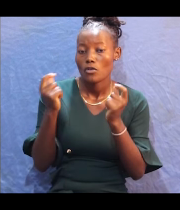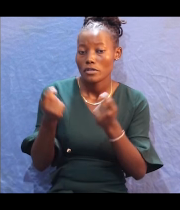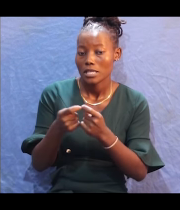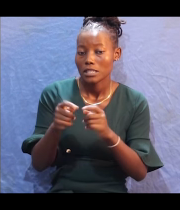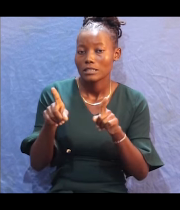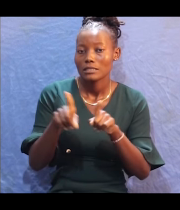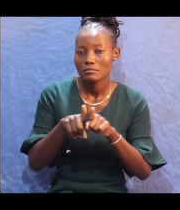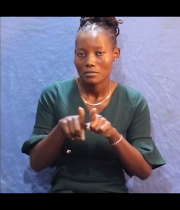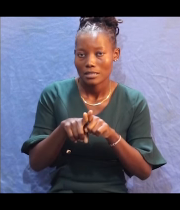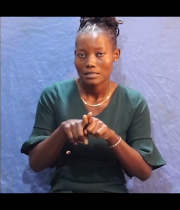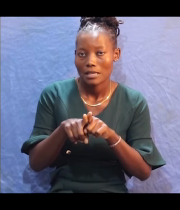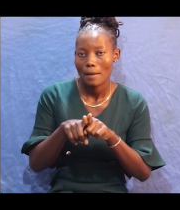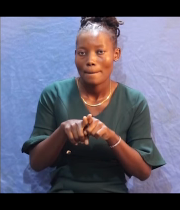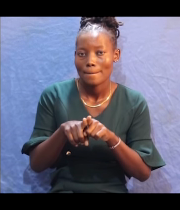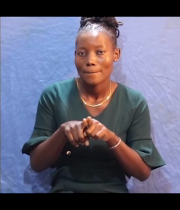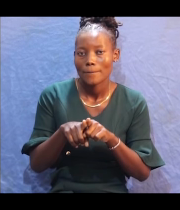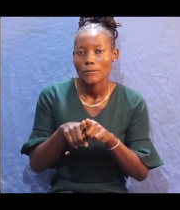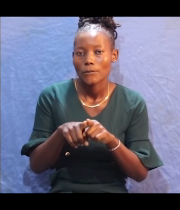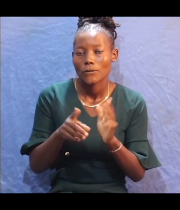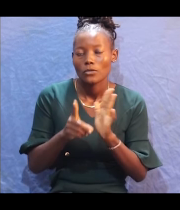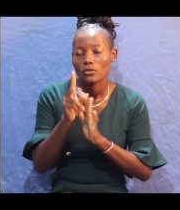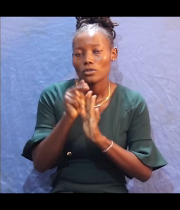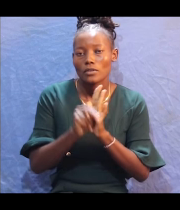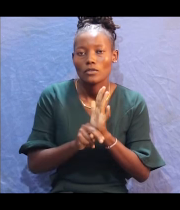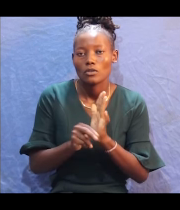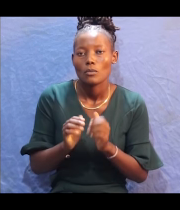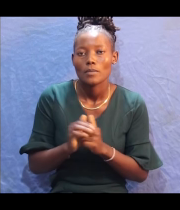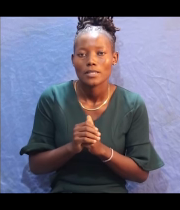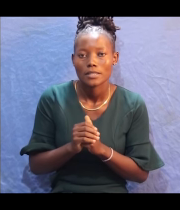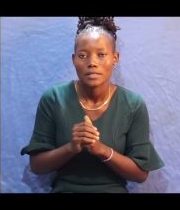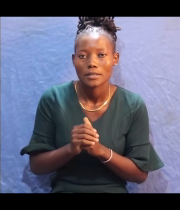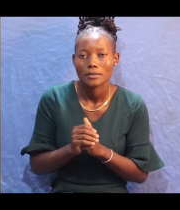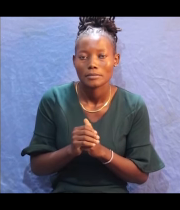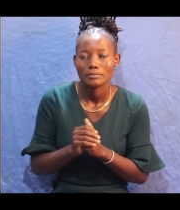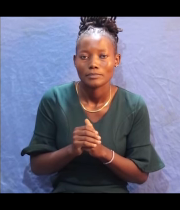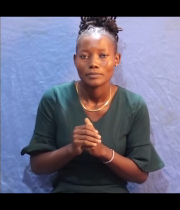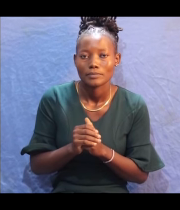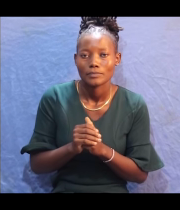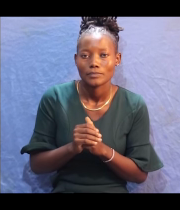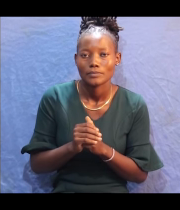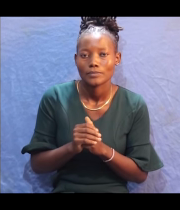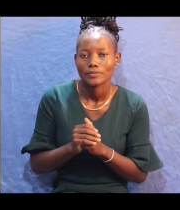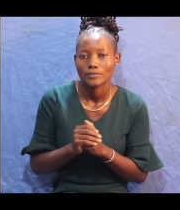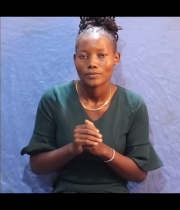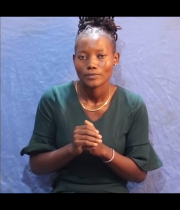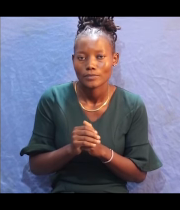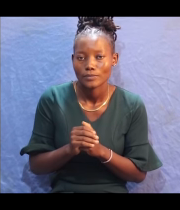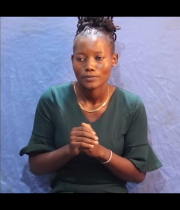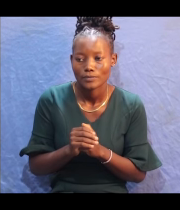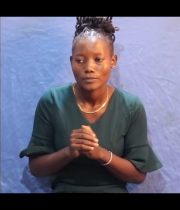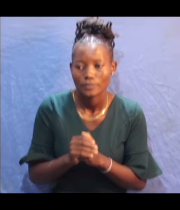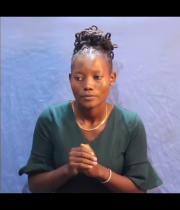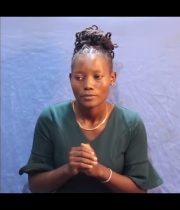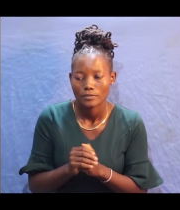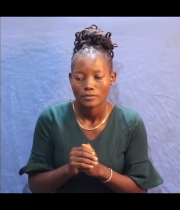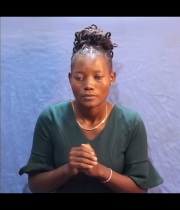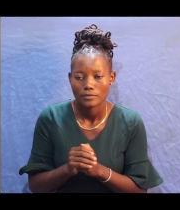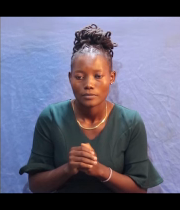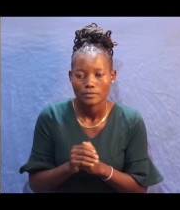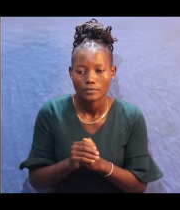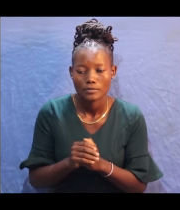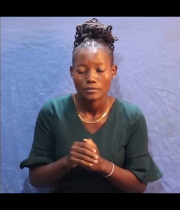and for their development. So what we come to and what we want to know is